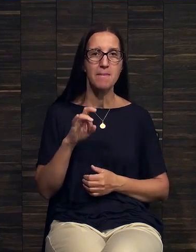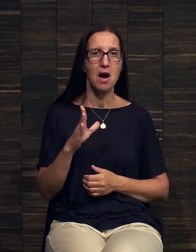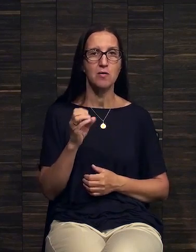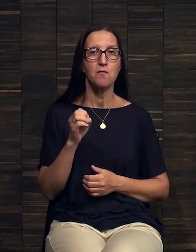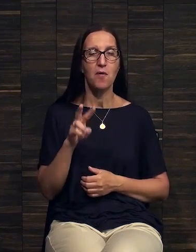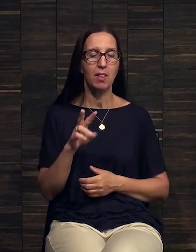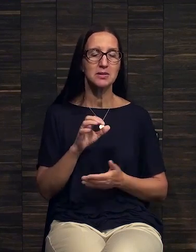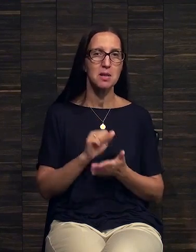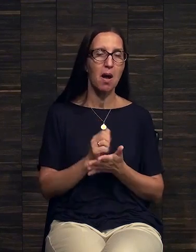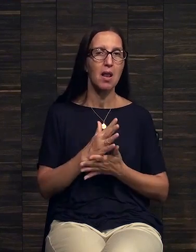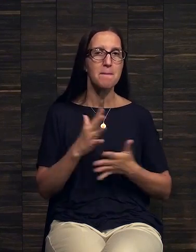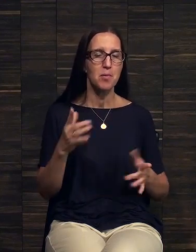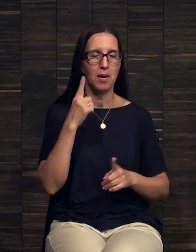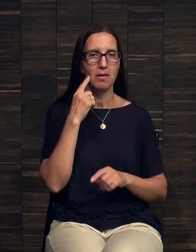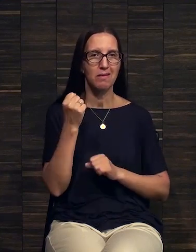advisors. Marvel